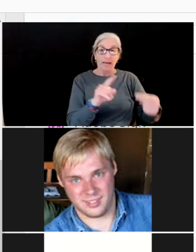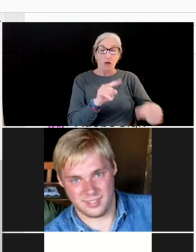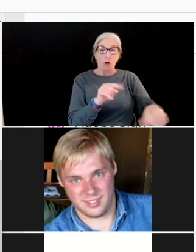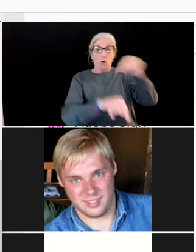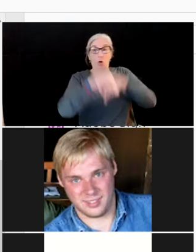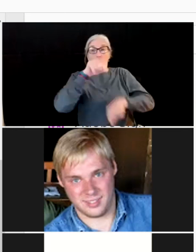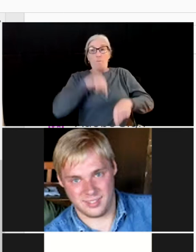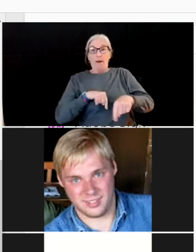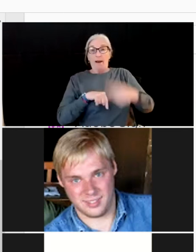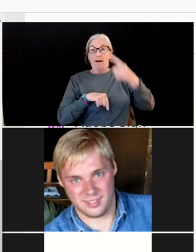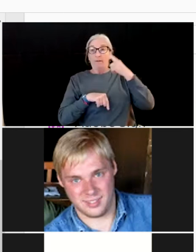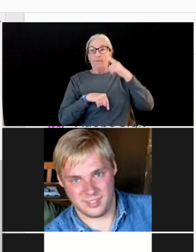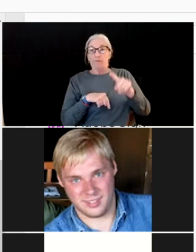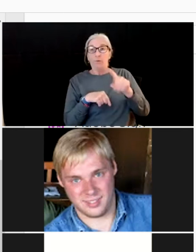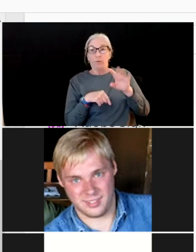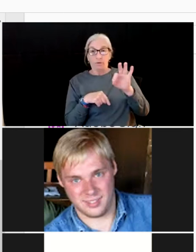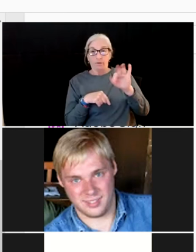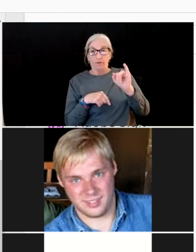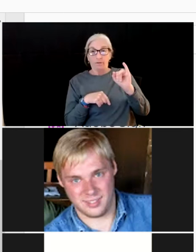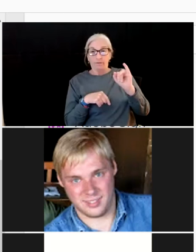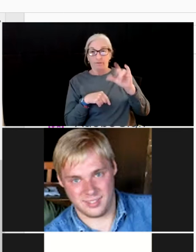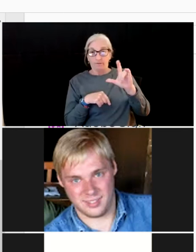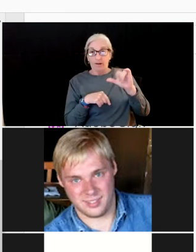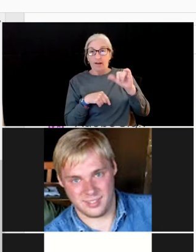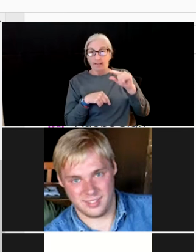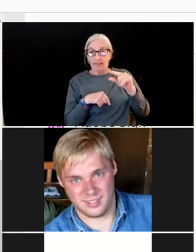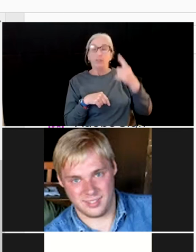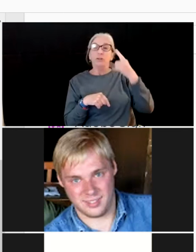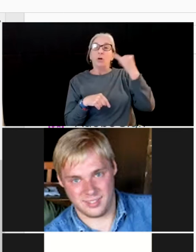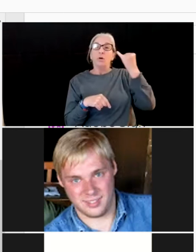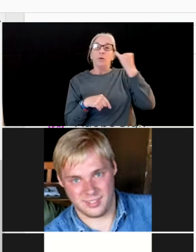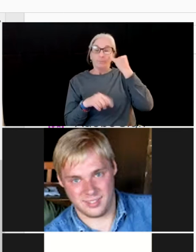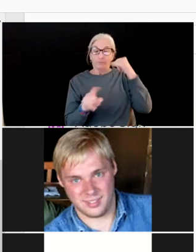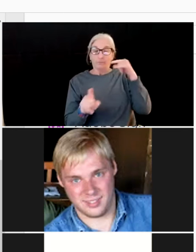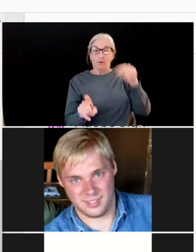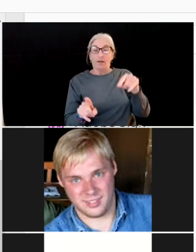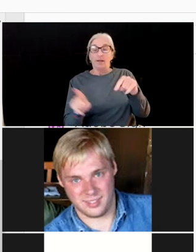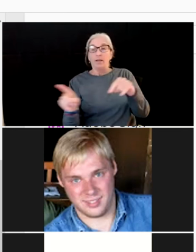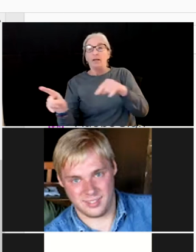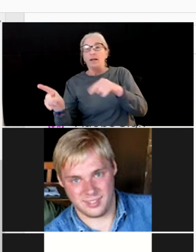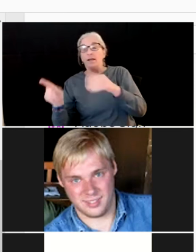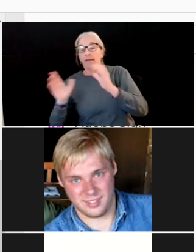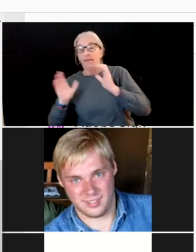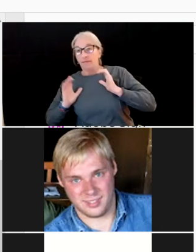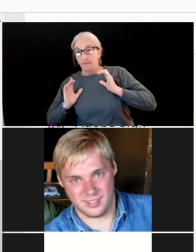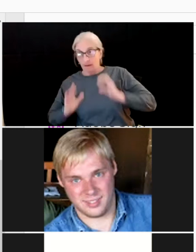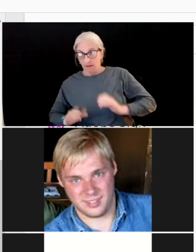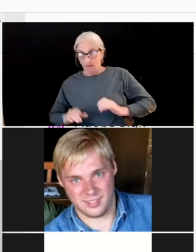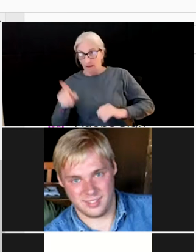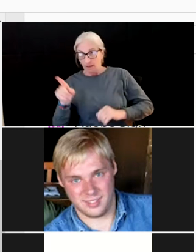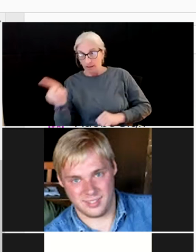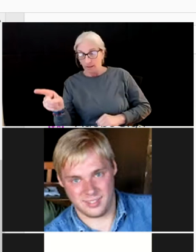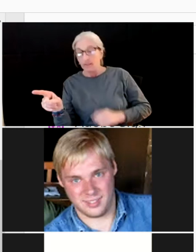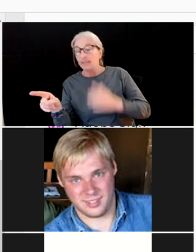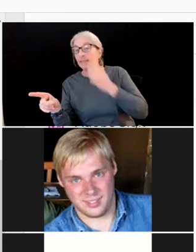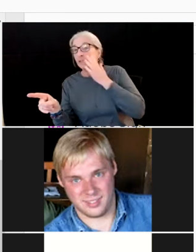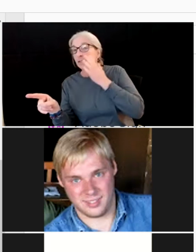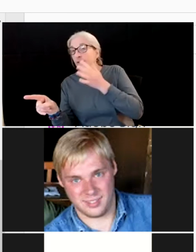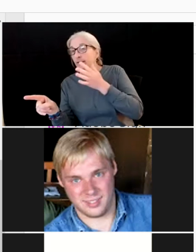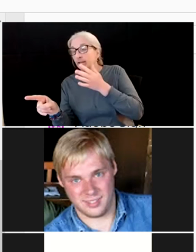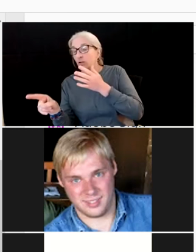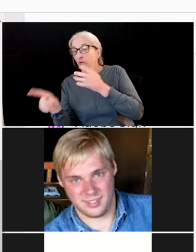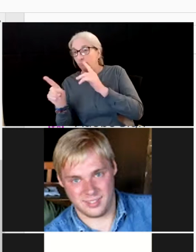a client can get an SSI check is the first full month after their disability determination date. And